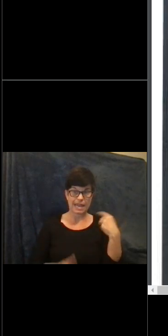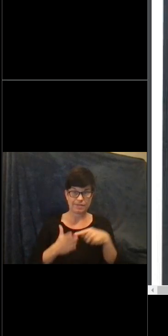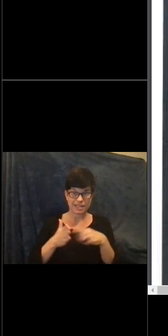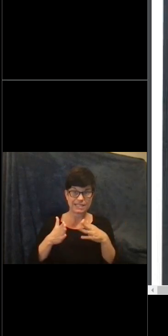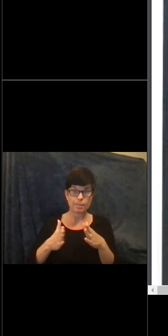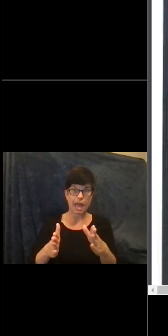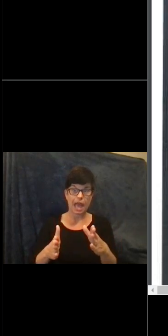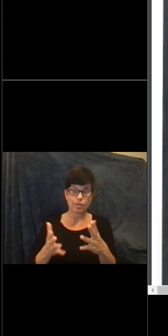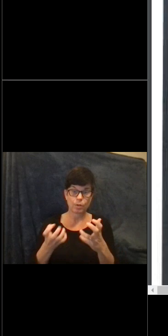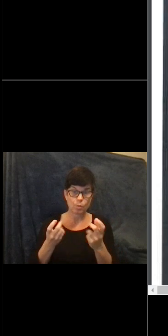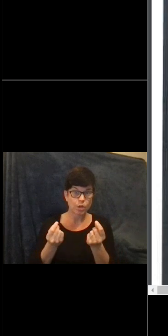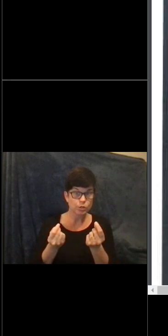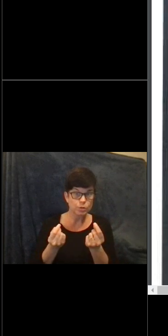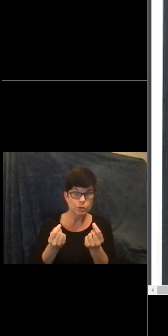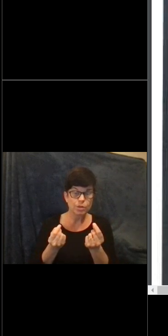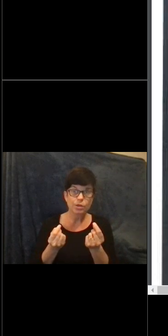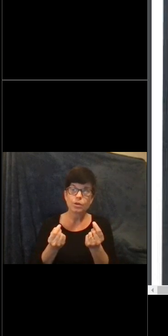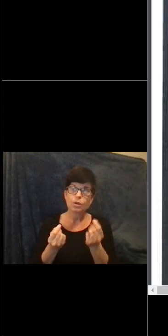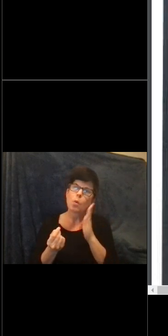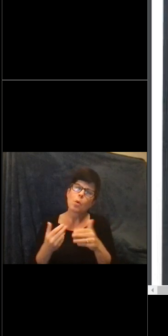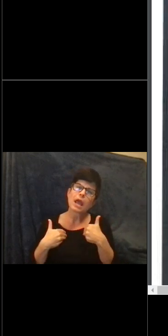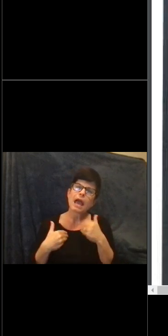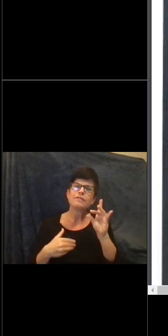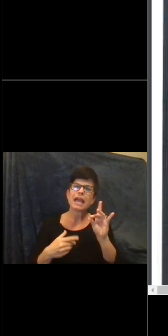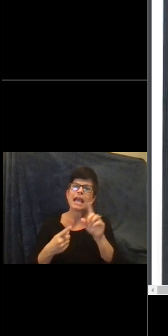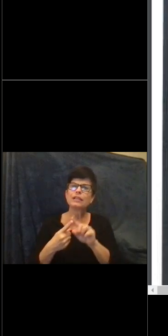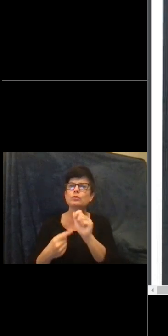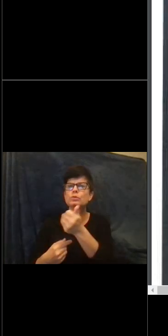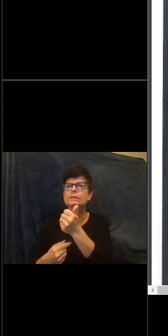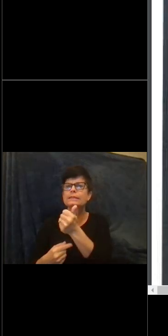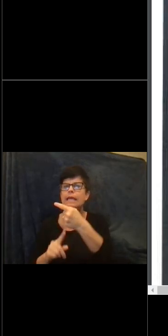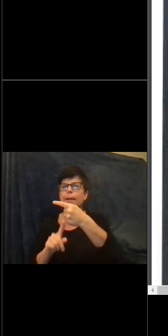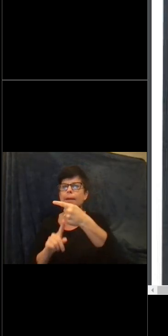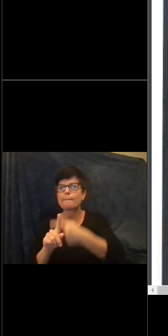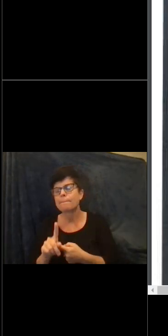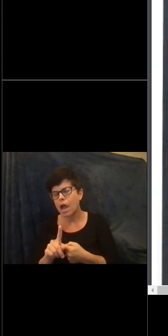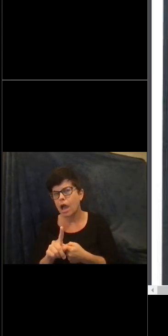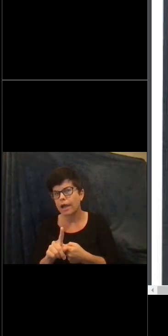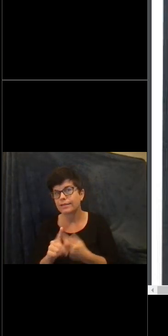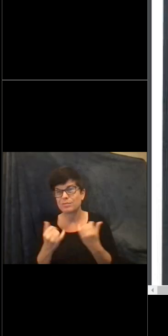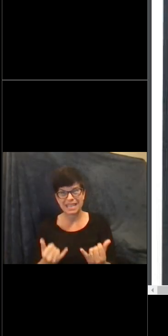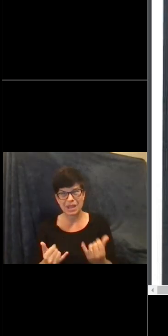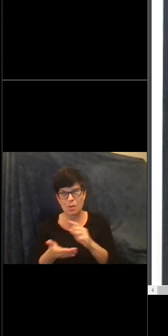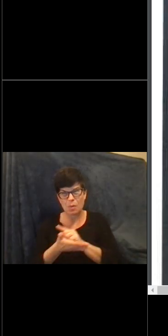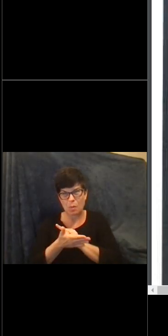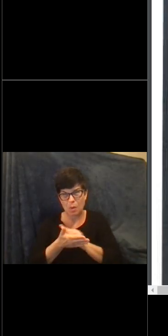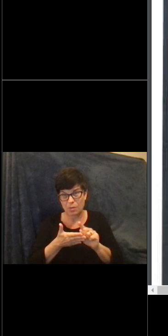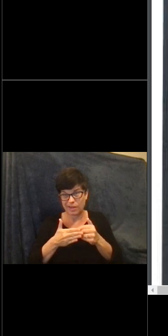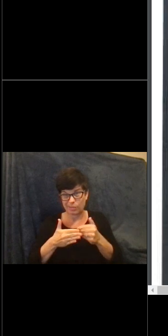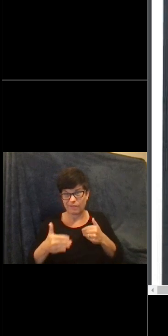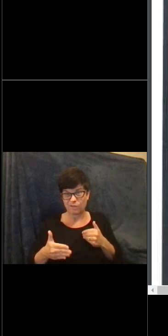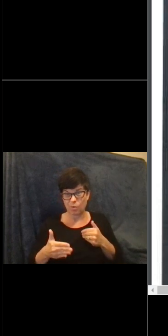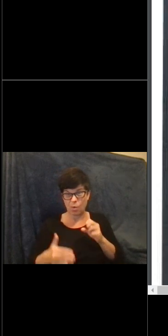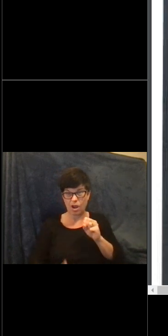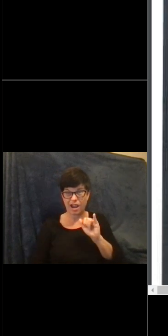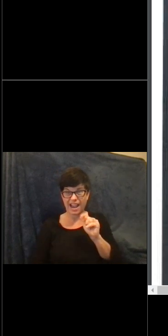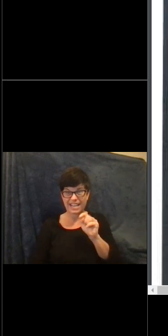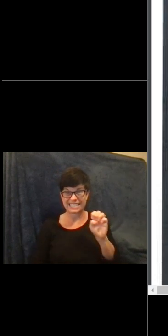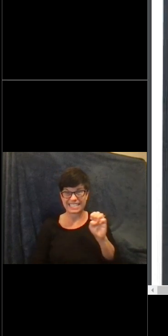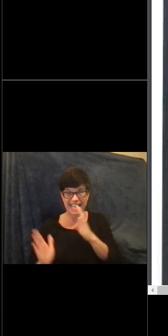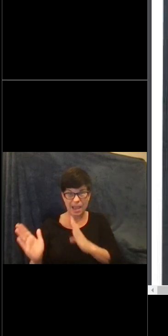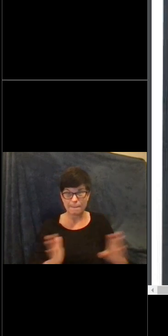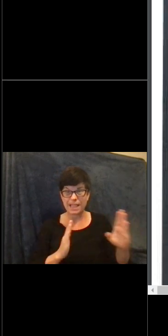had 8 to 10 months to sort of figure this stuff out. But here we are a week before our site plan approval. We have funds lined